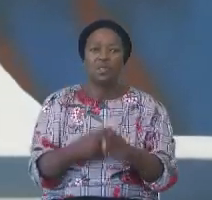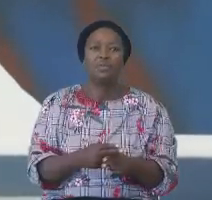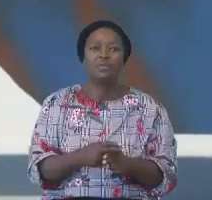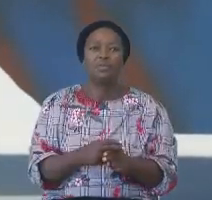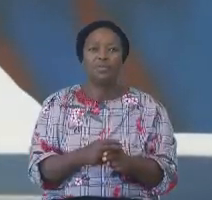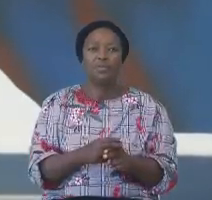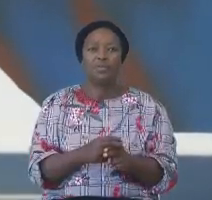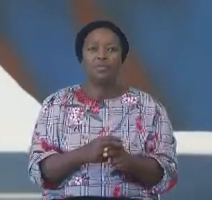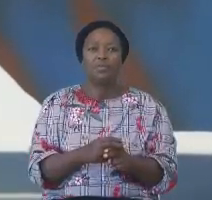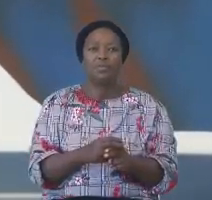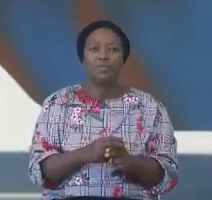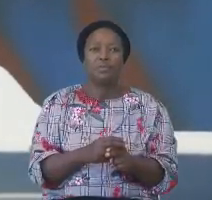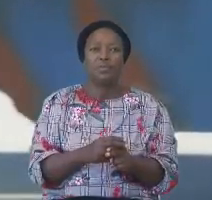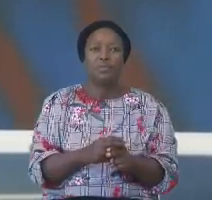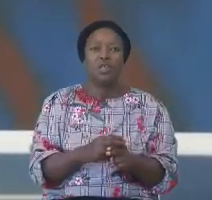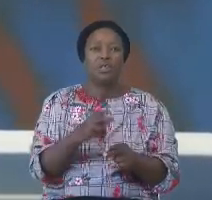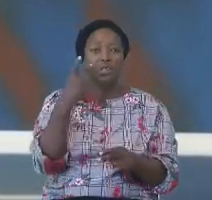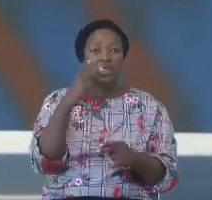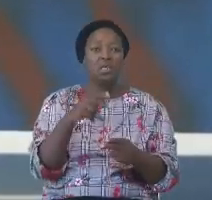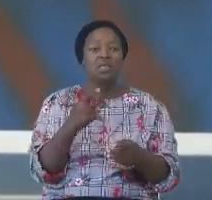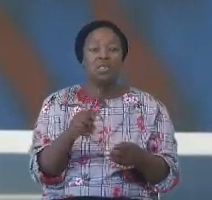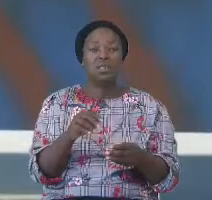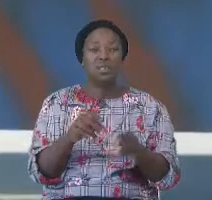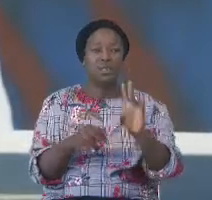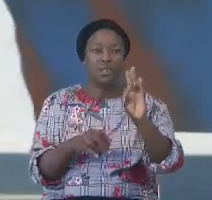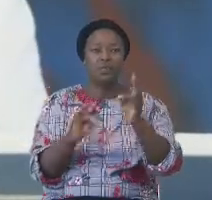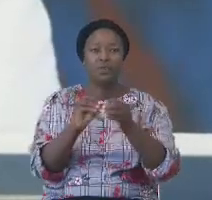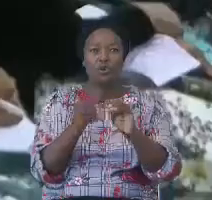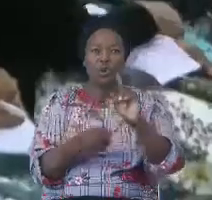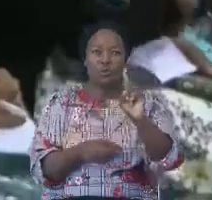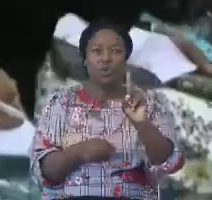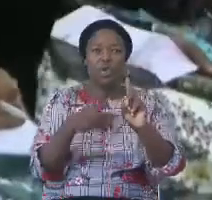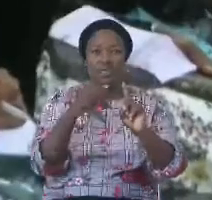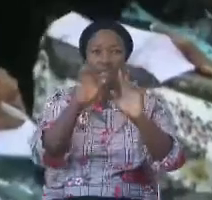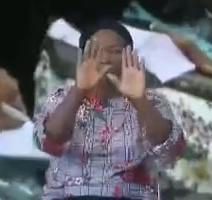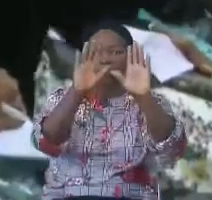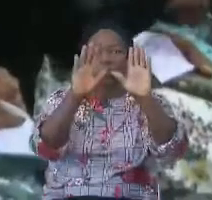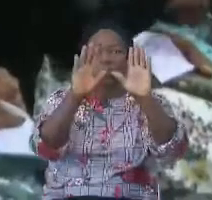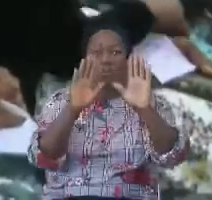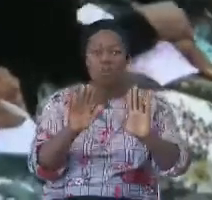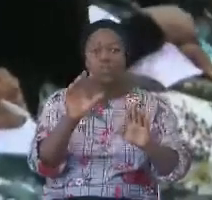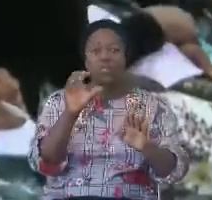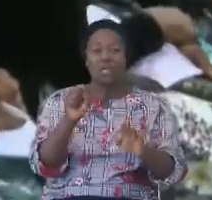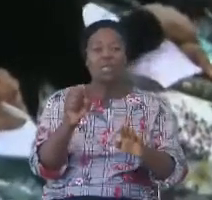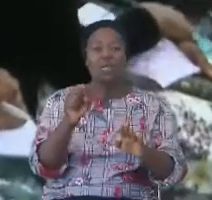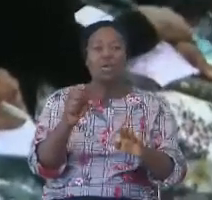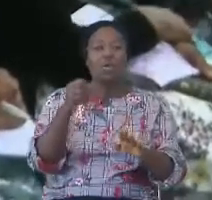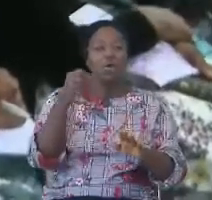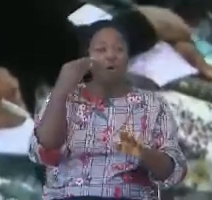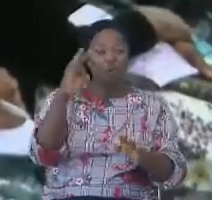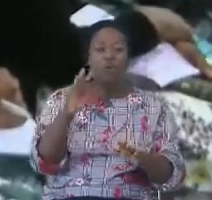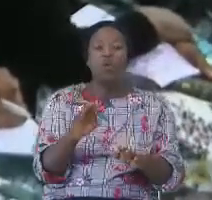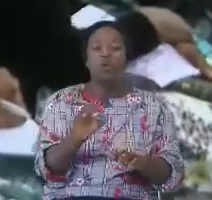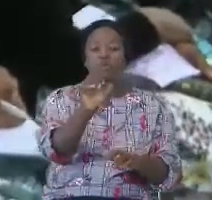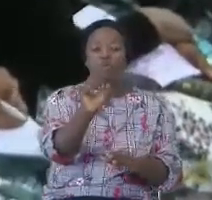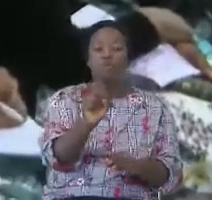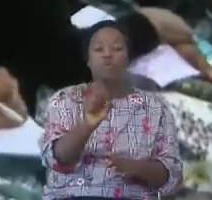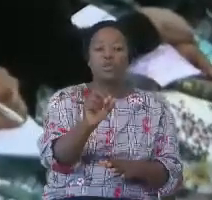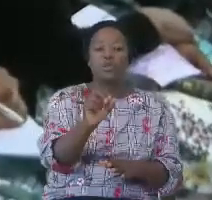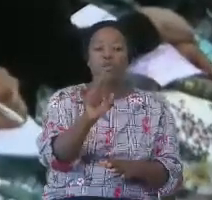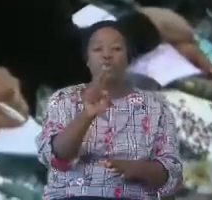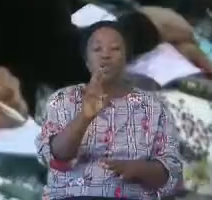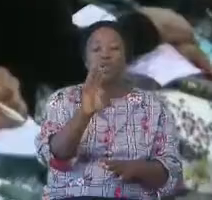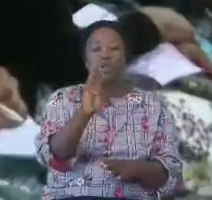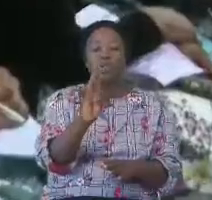bring benefit in your life in jesus name look at the seven number one the